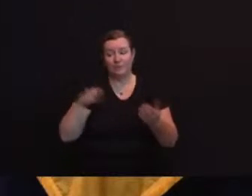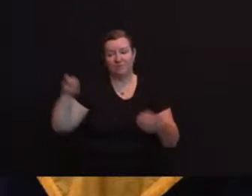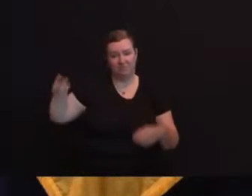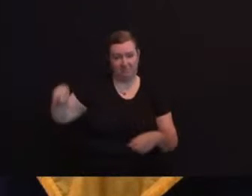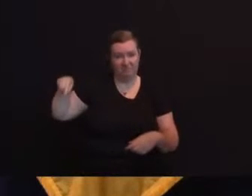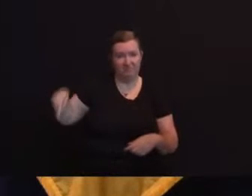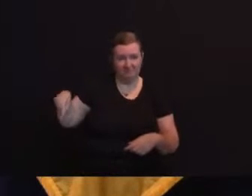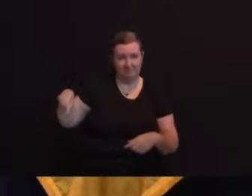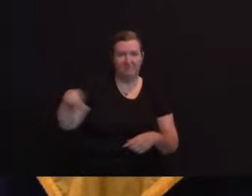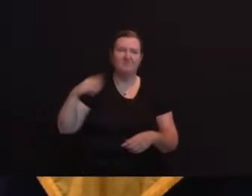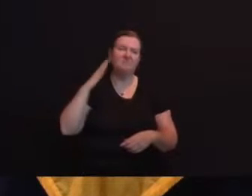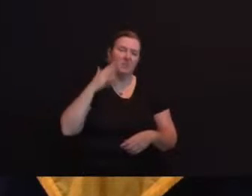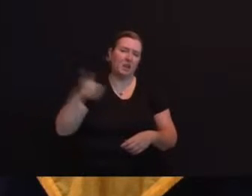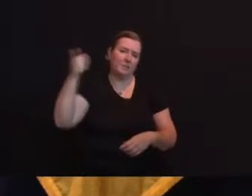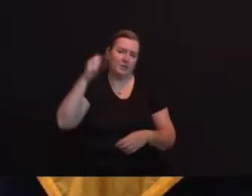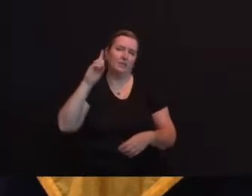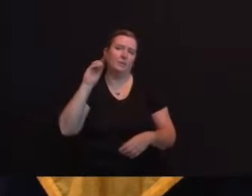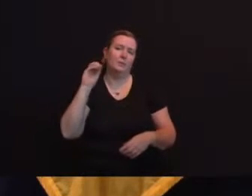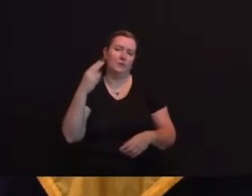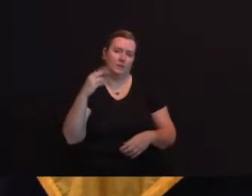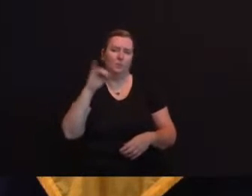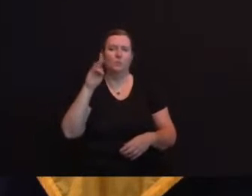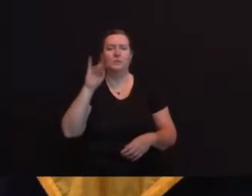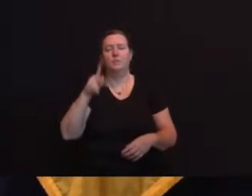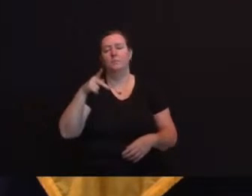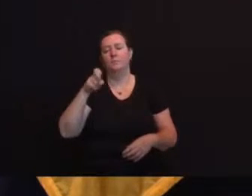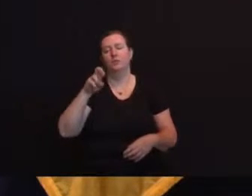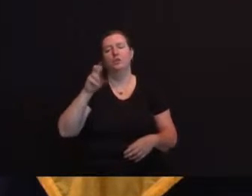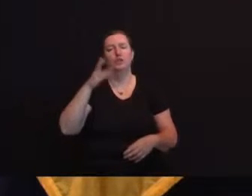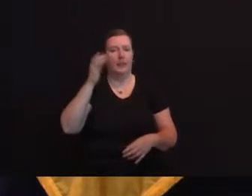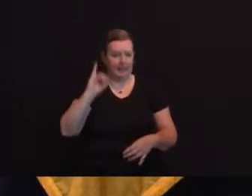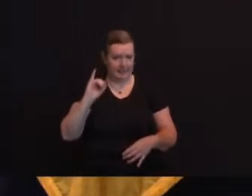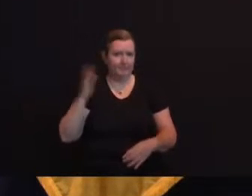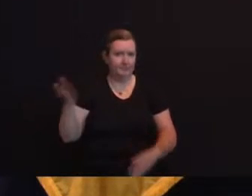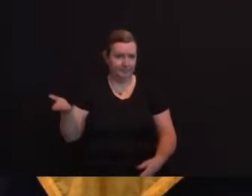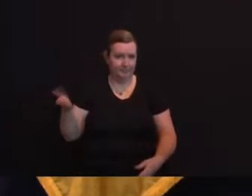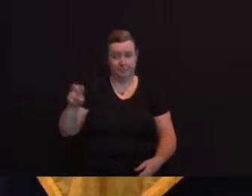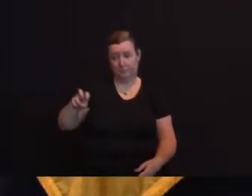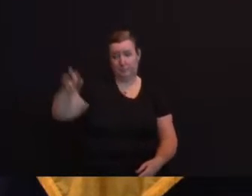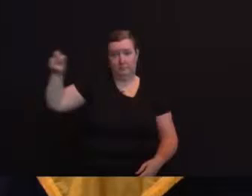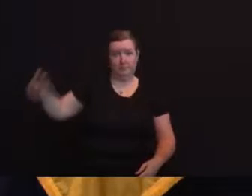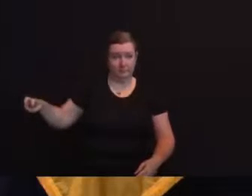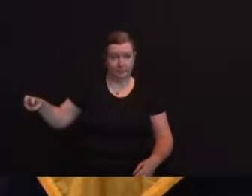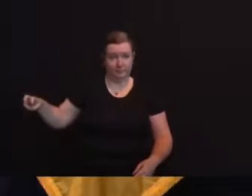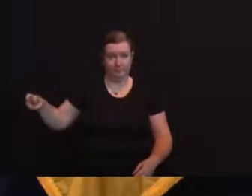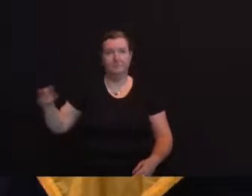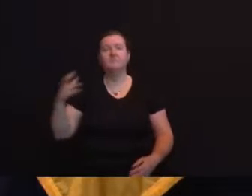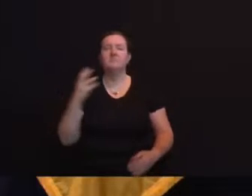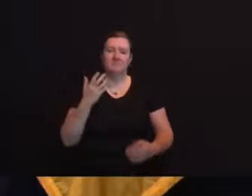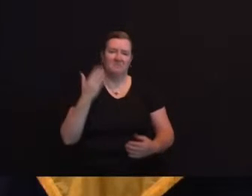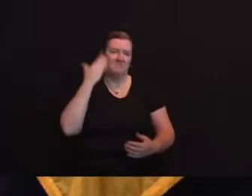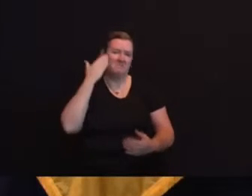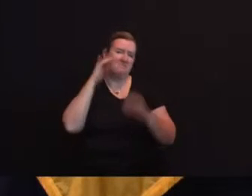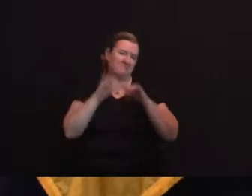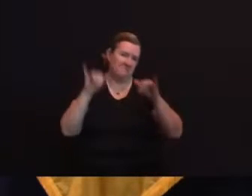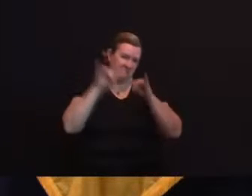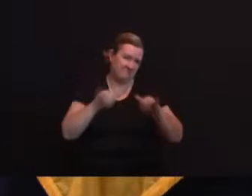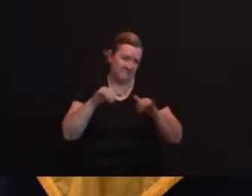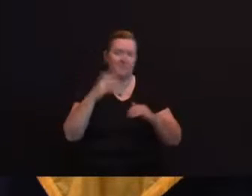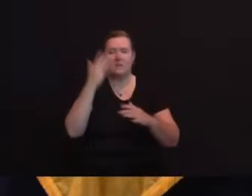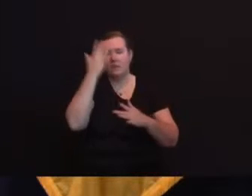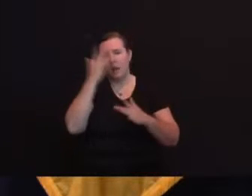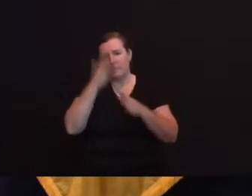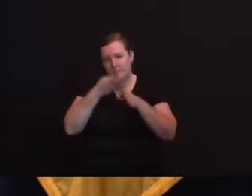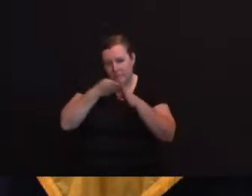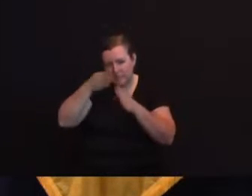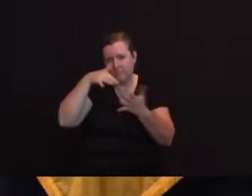introduction, the Commissioner of the Department of Health, Judy Persichelli. To her right, another familiar face, the state's epidemiologist, Dr. Christina Tan.